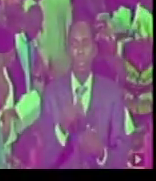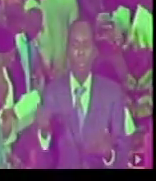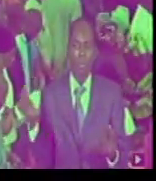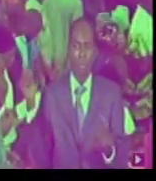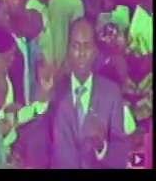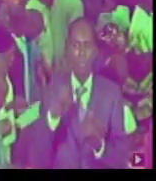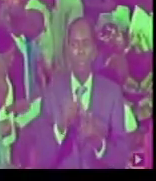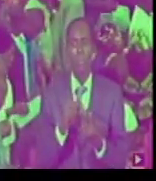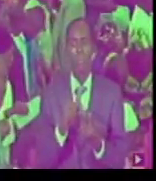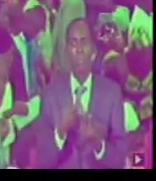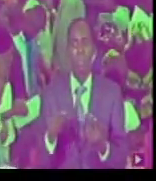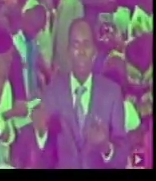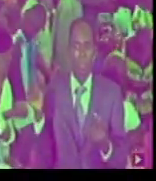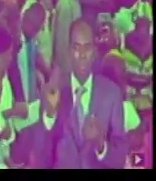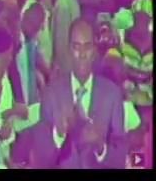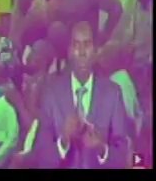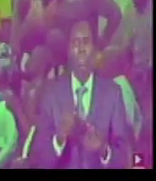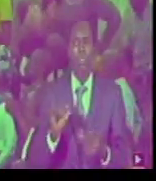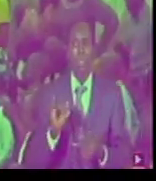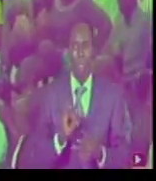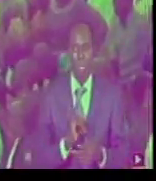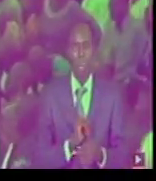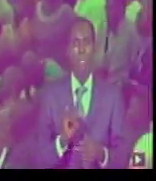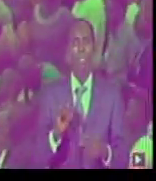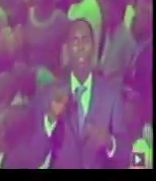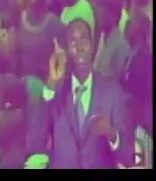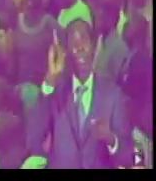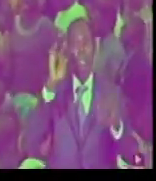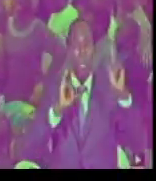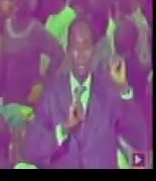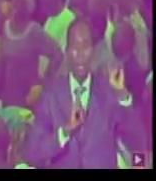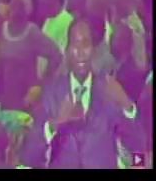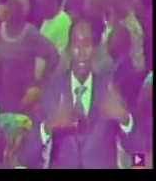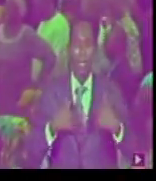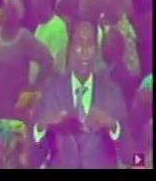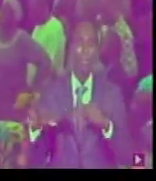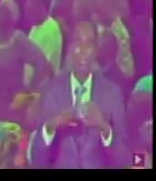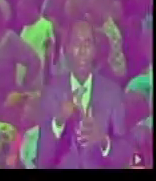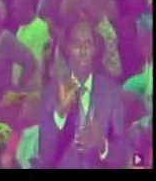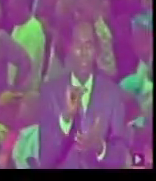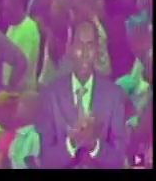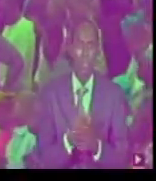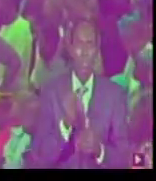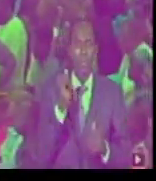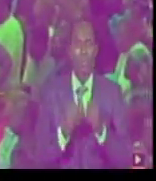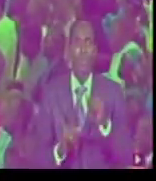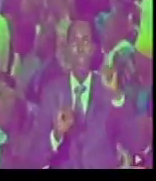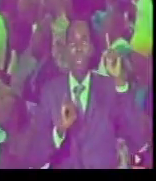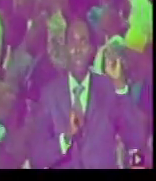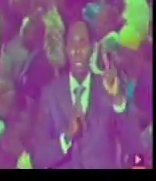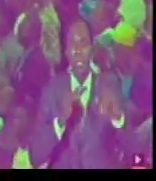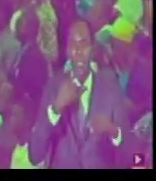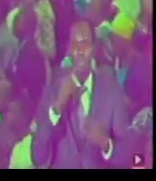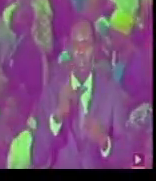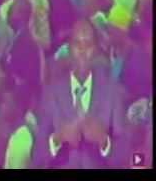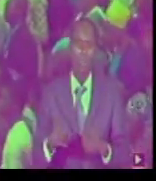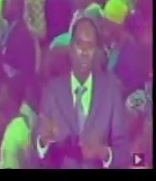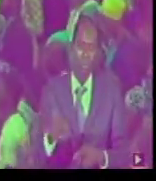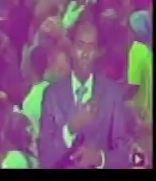until I have done that which I told you all.